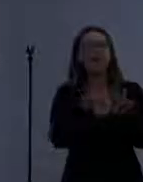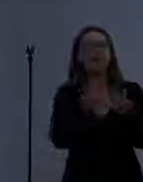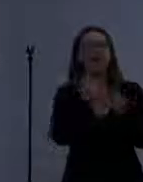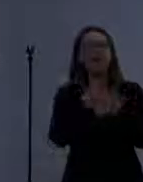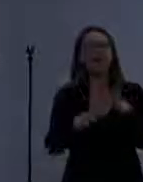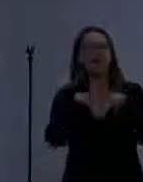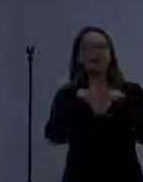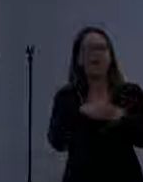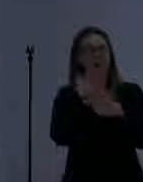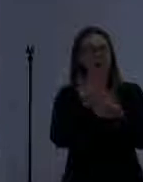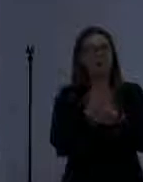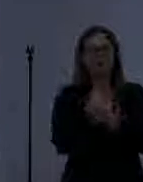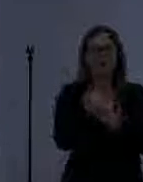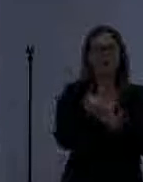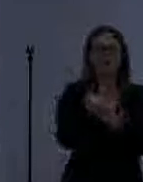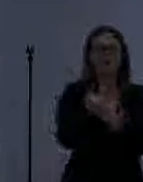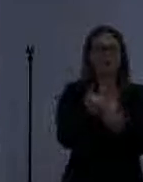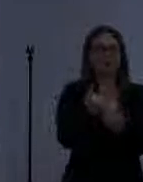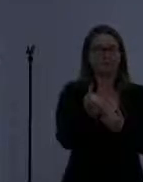on only one